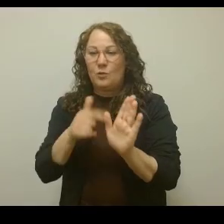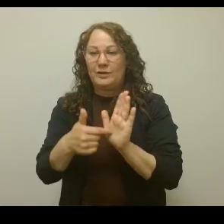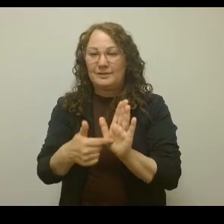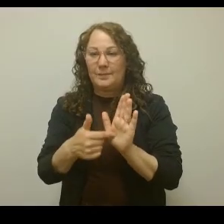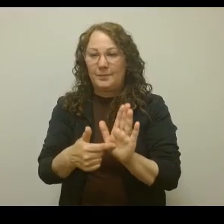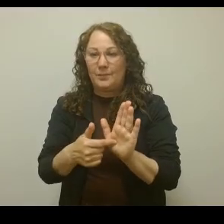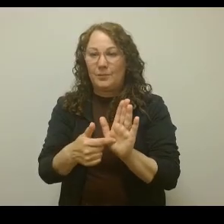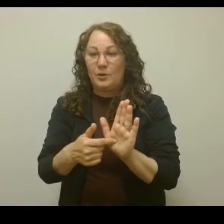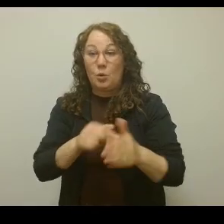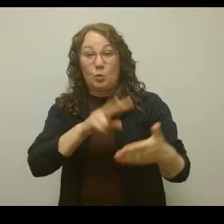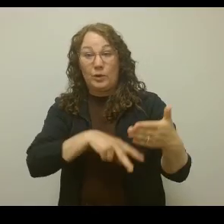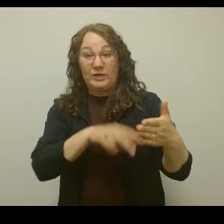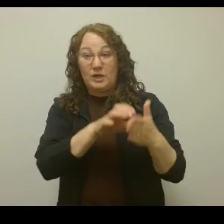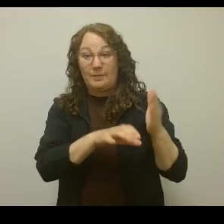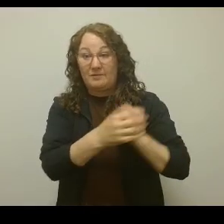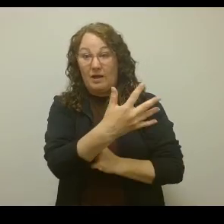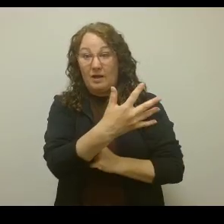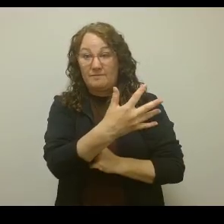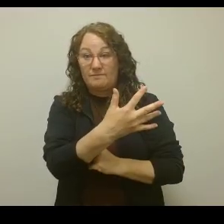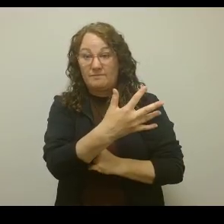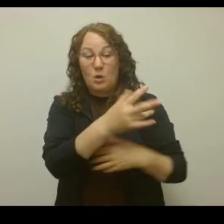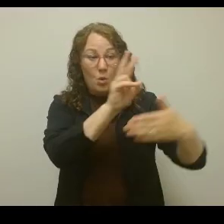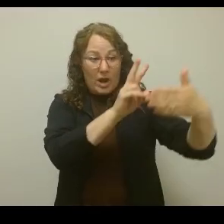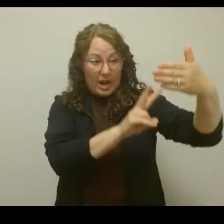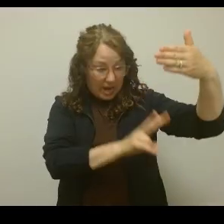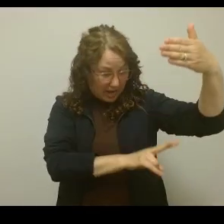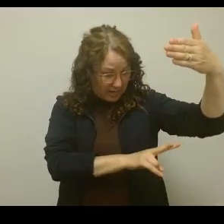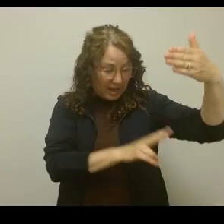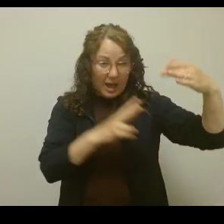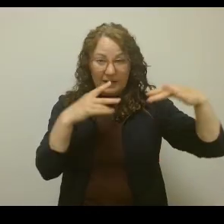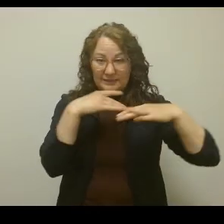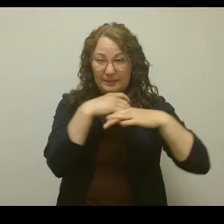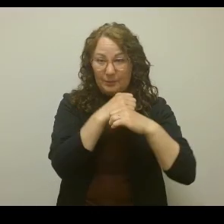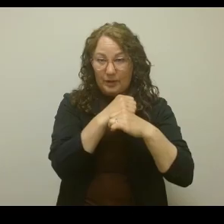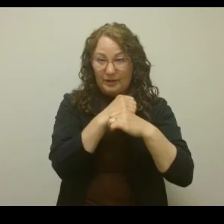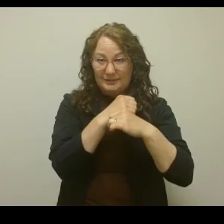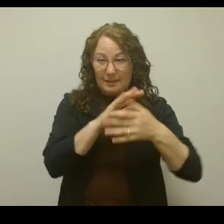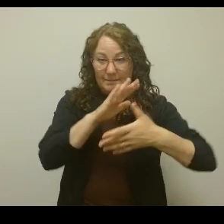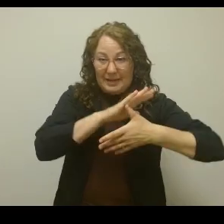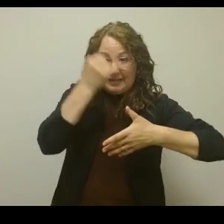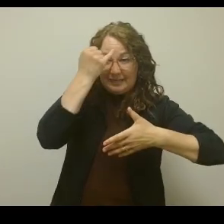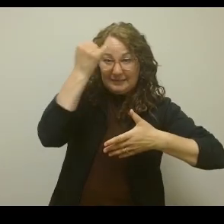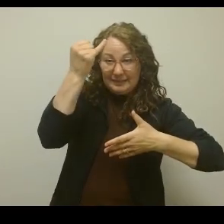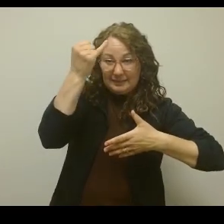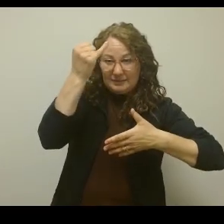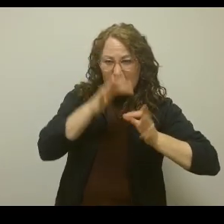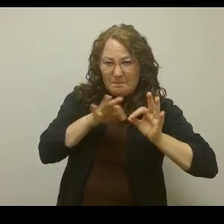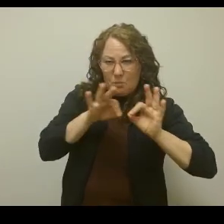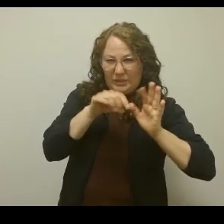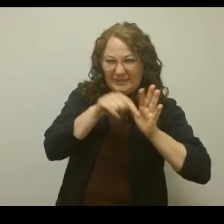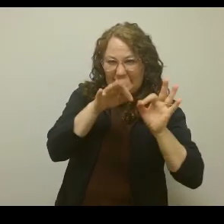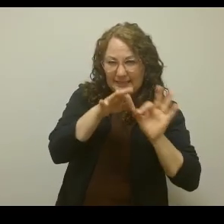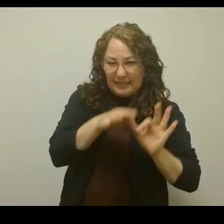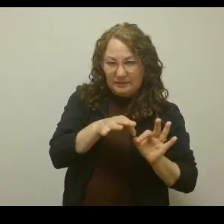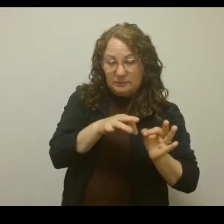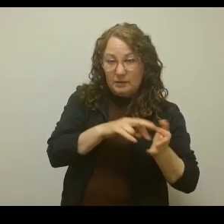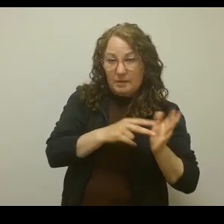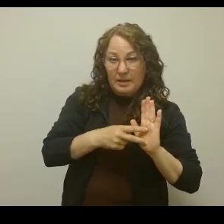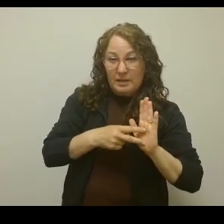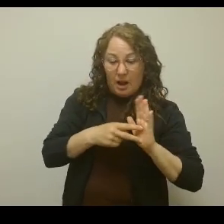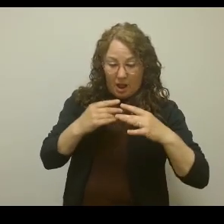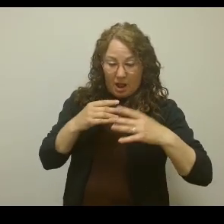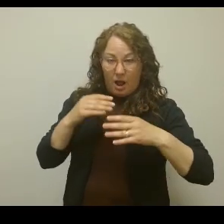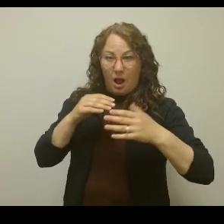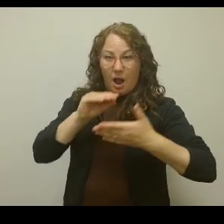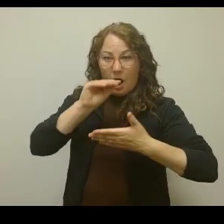5, summarize the main ideas and relevant details, right? And we can demonstrate